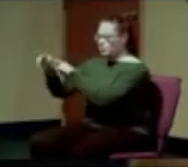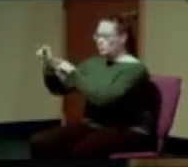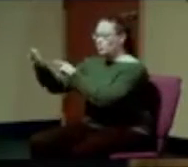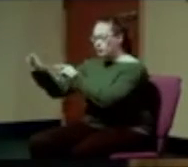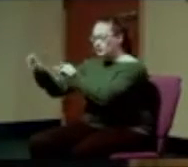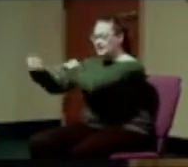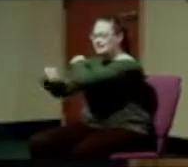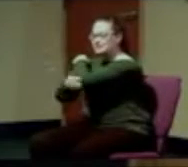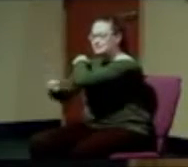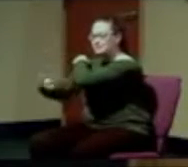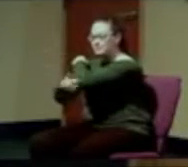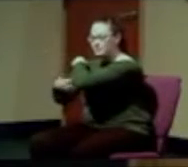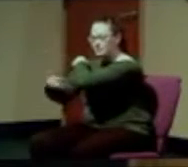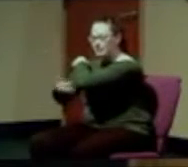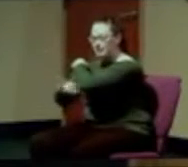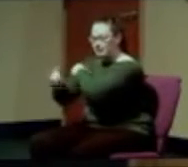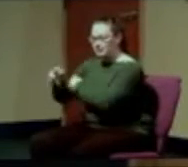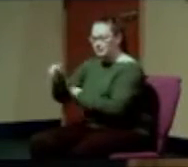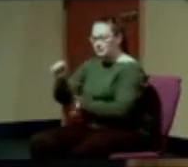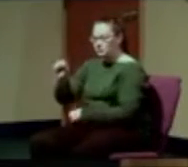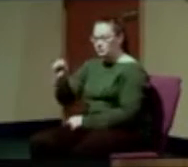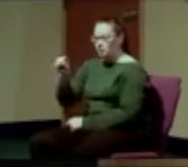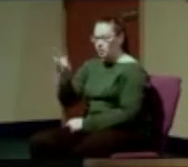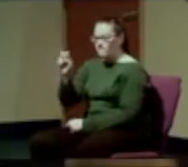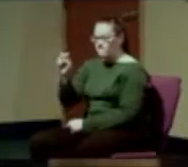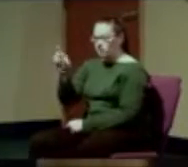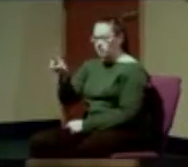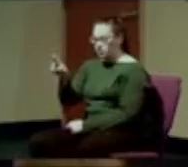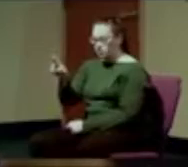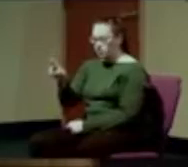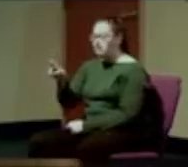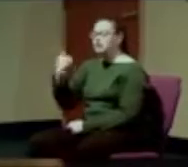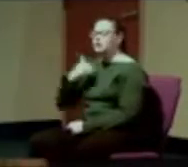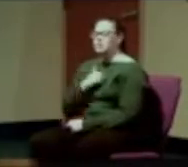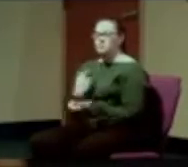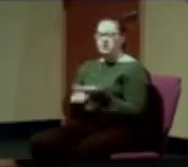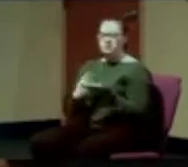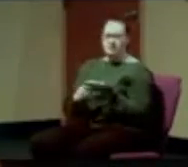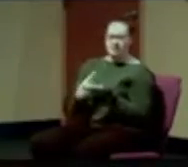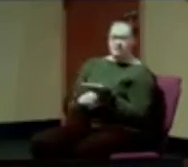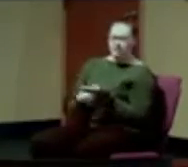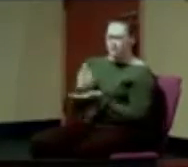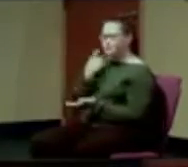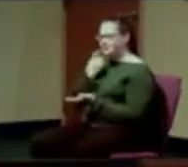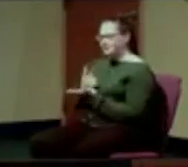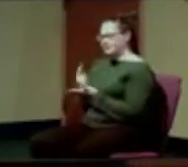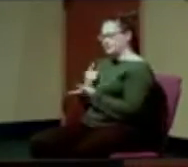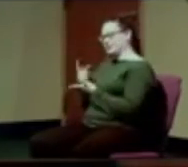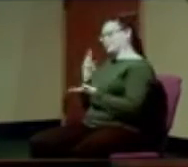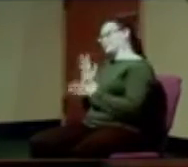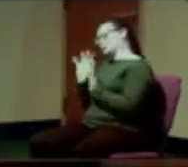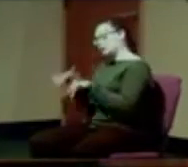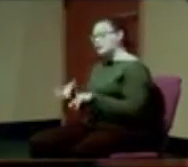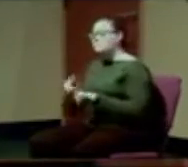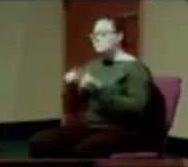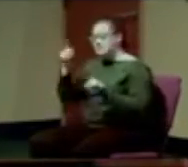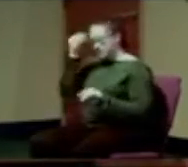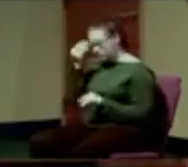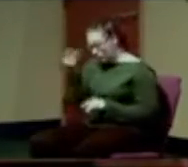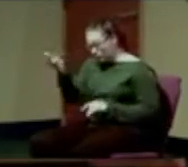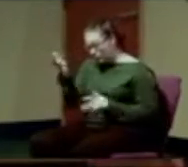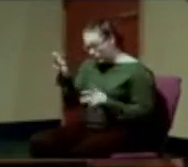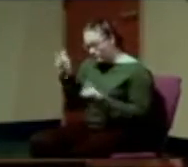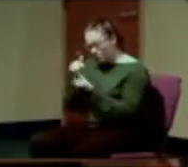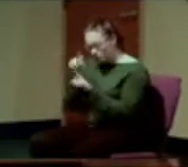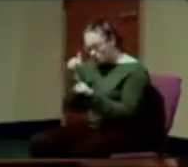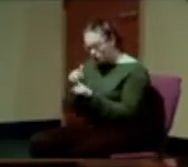process by which the Jewish families operated in Passover, and we've talked about Passover a little bit the past couple of weeks, but just as a refresher, the